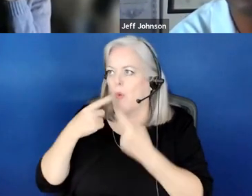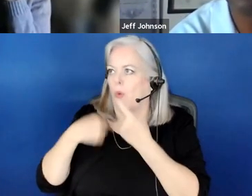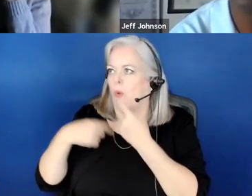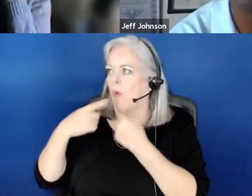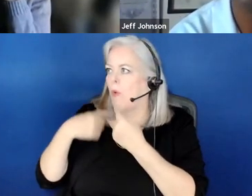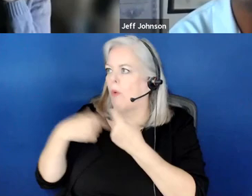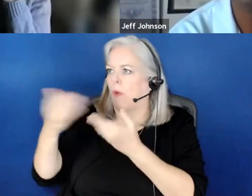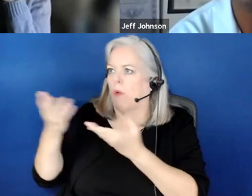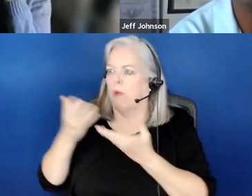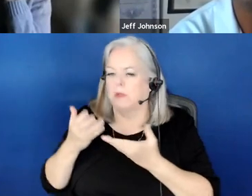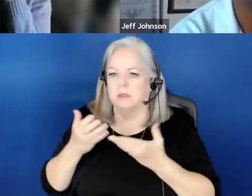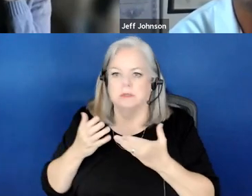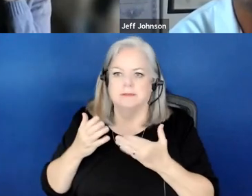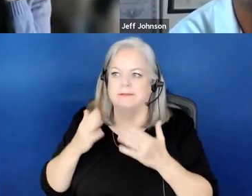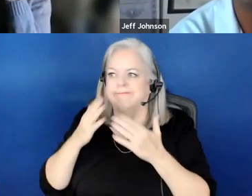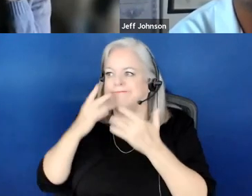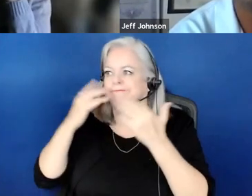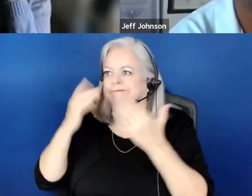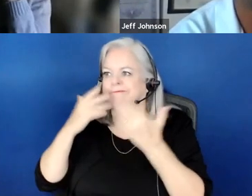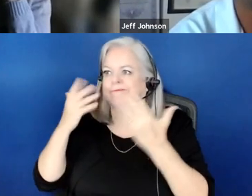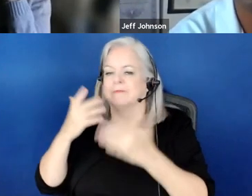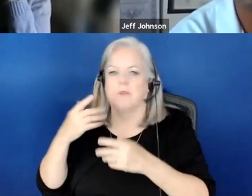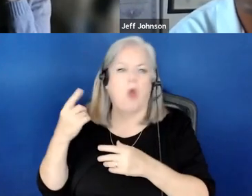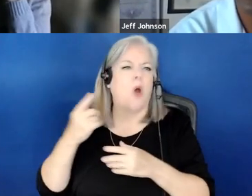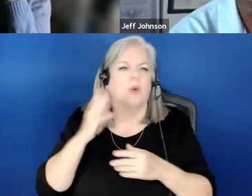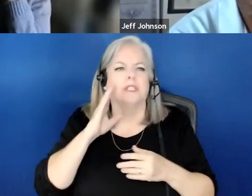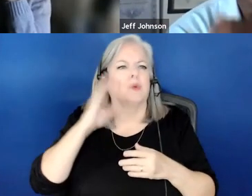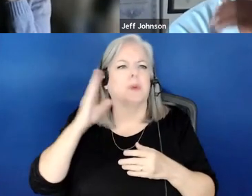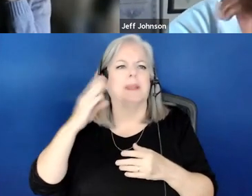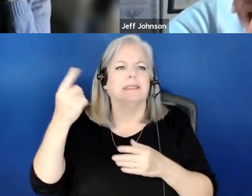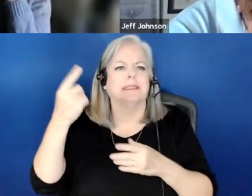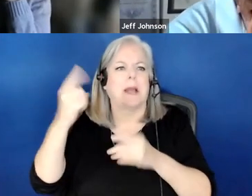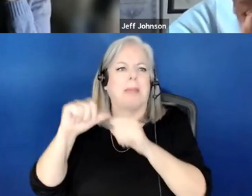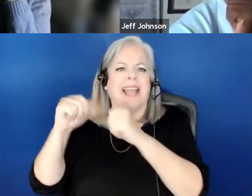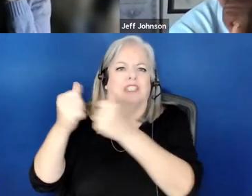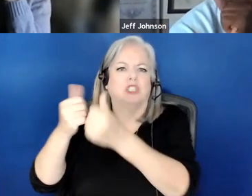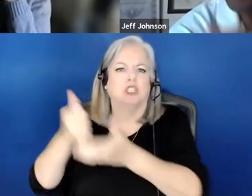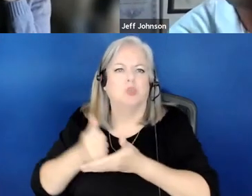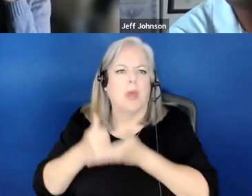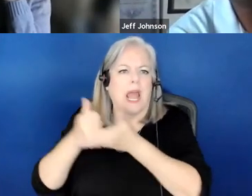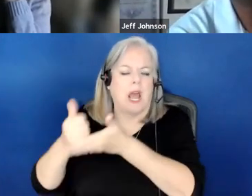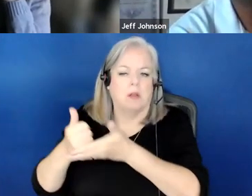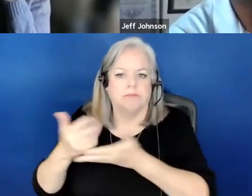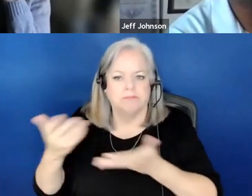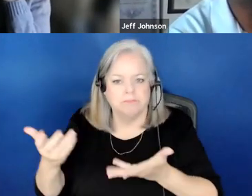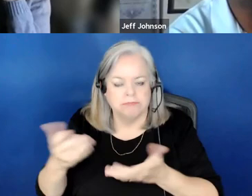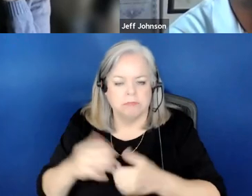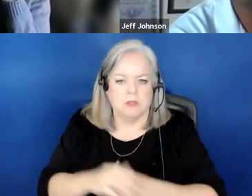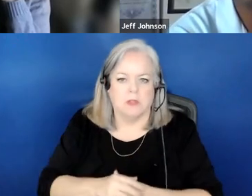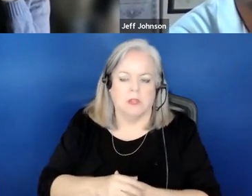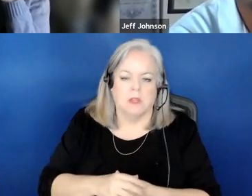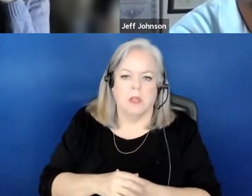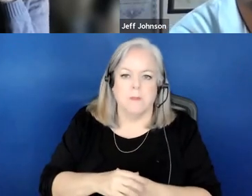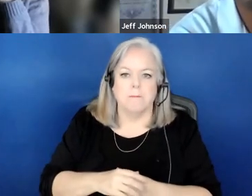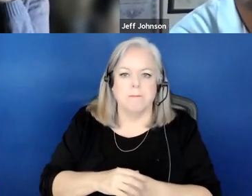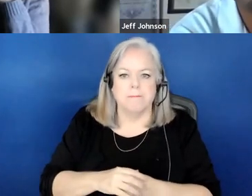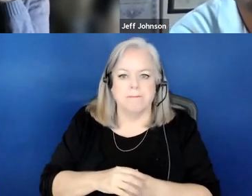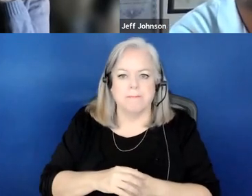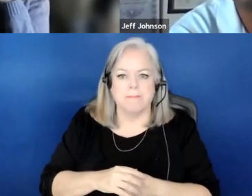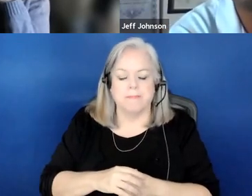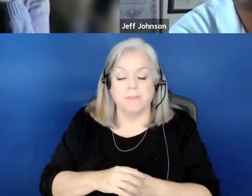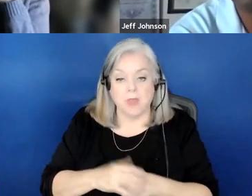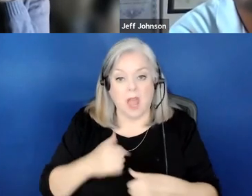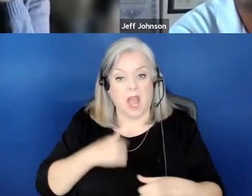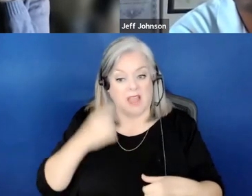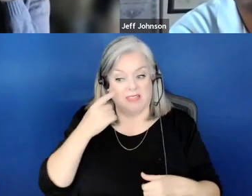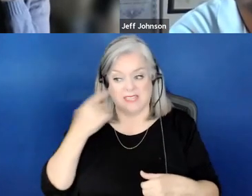a rosy cheery version of there's always going to be some agency or something to help you and so I would think something like a